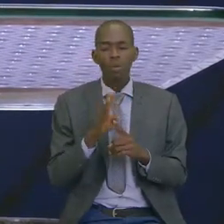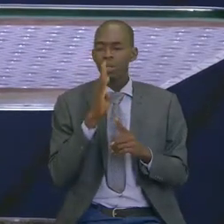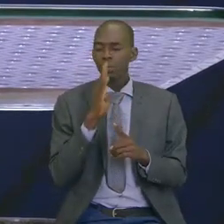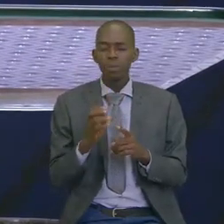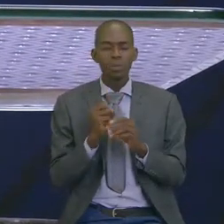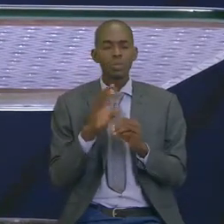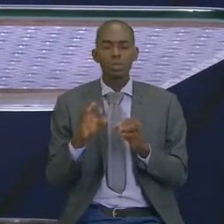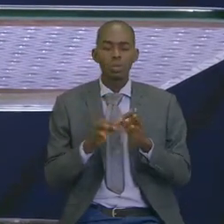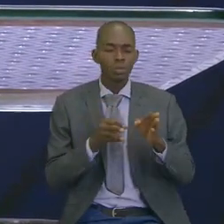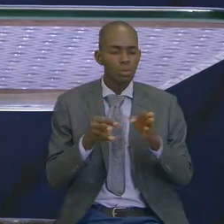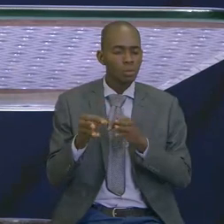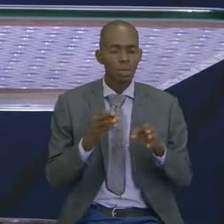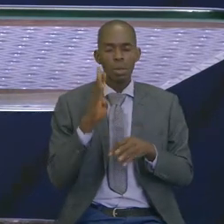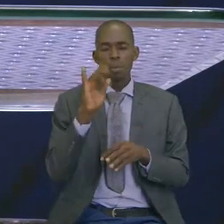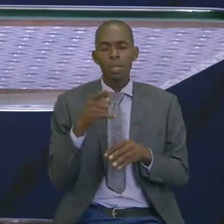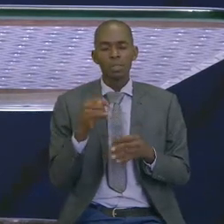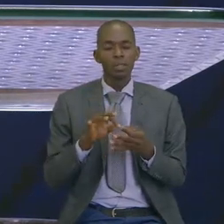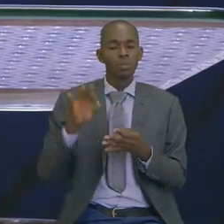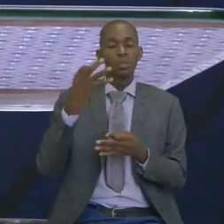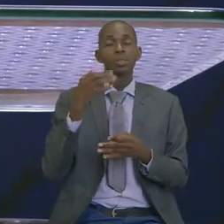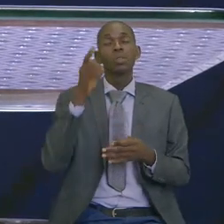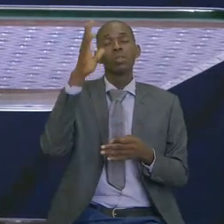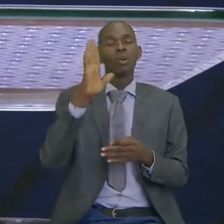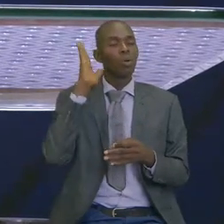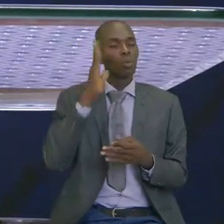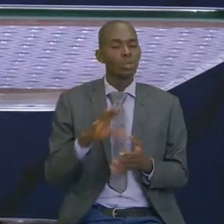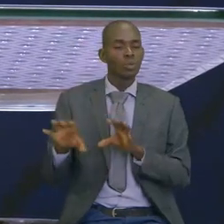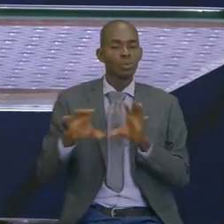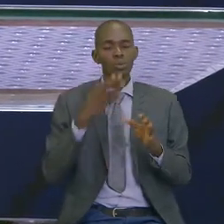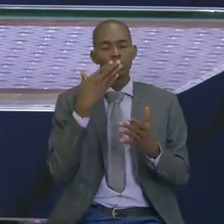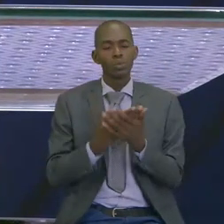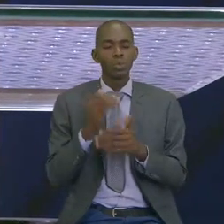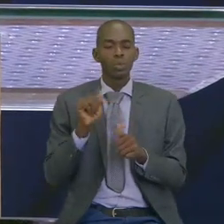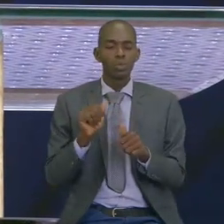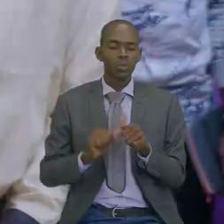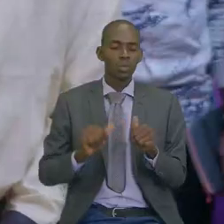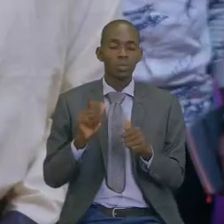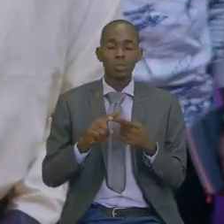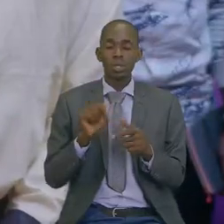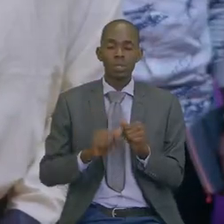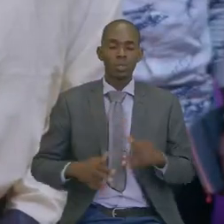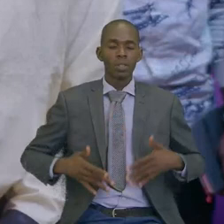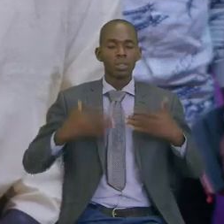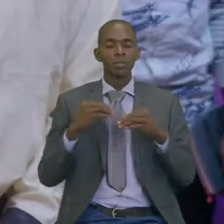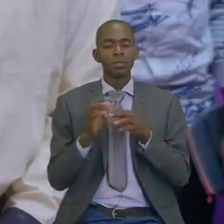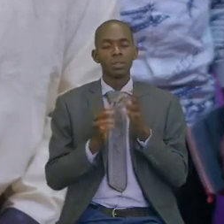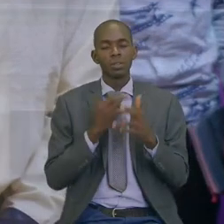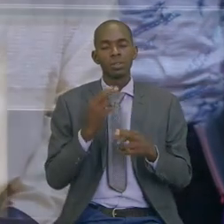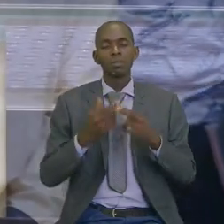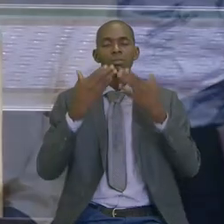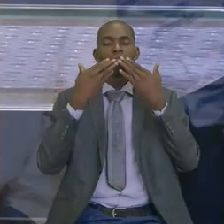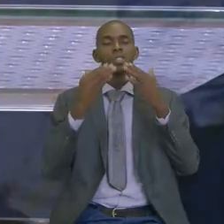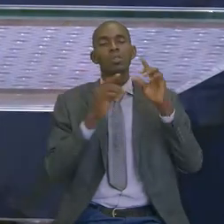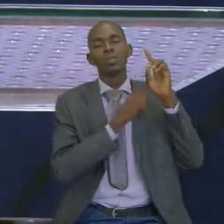expounded by the Spirit of God, and it will do good in every life in Jesus' name. Thank you, Lord, for